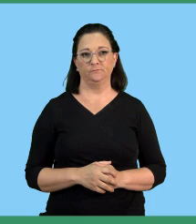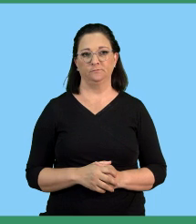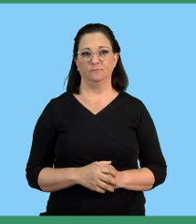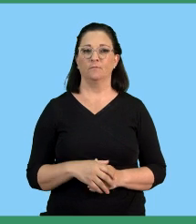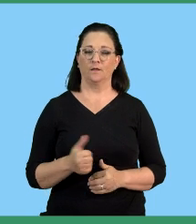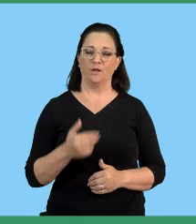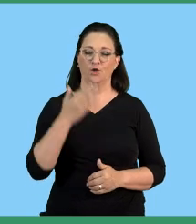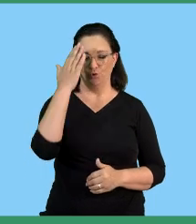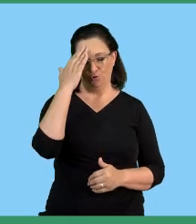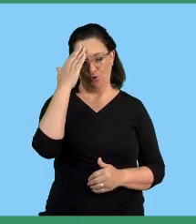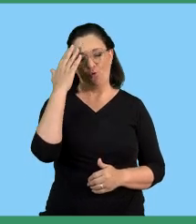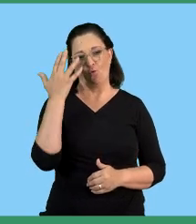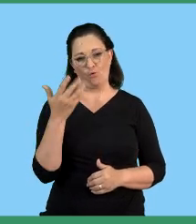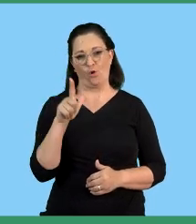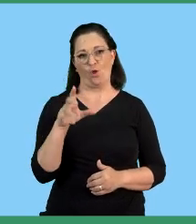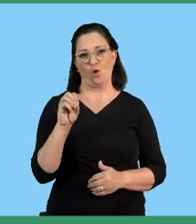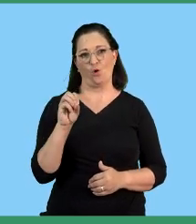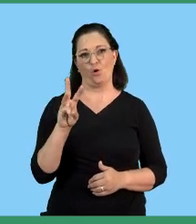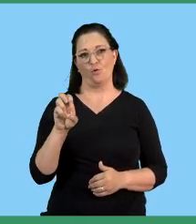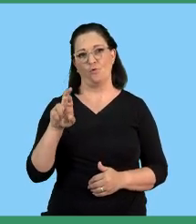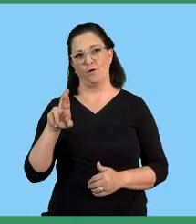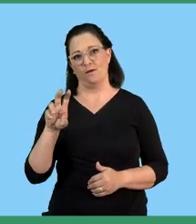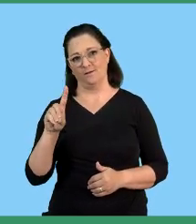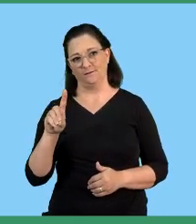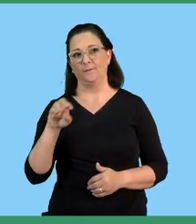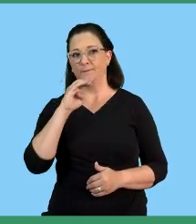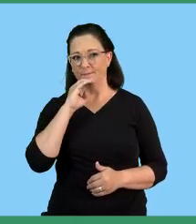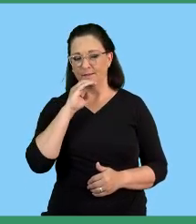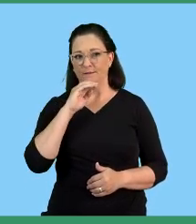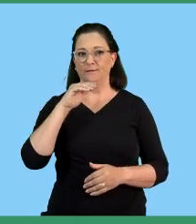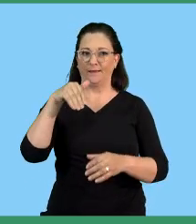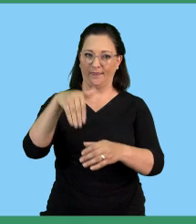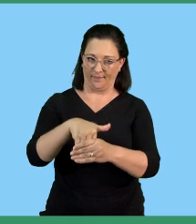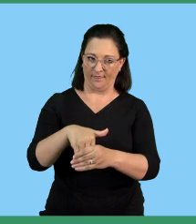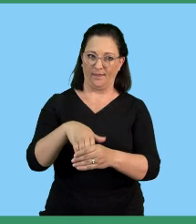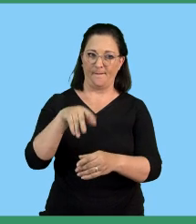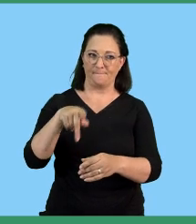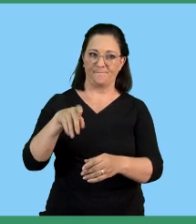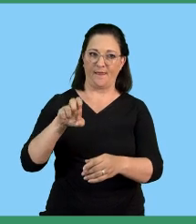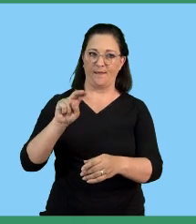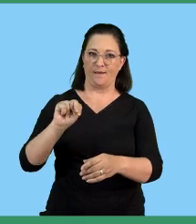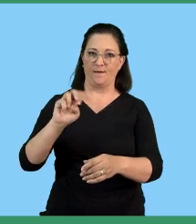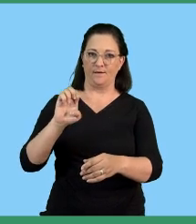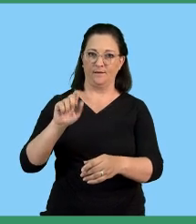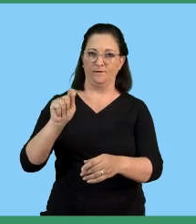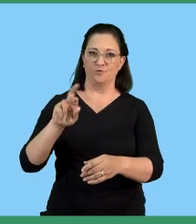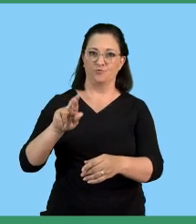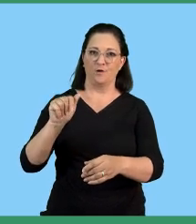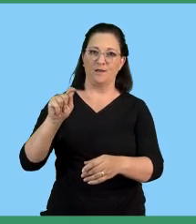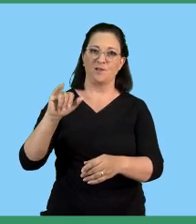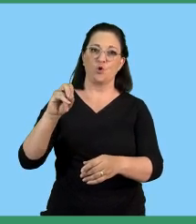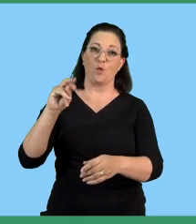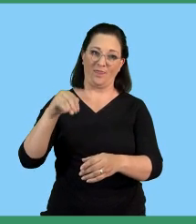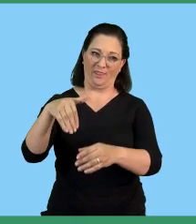market share, you must automatically know that is your market penetration so that you can gain more customers in the business. Right.